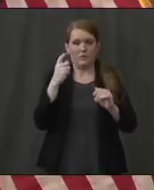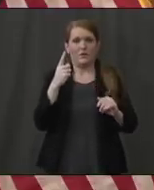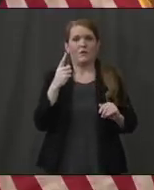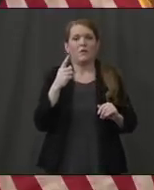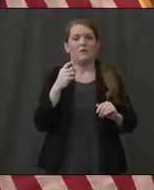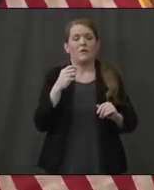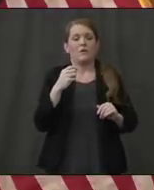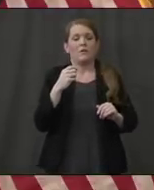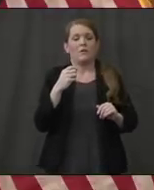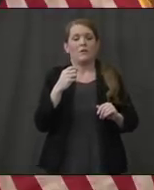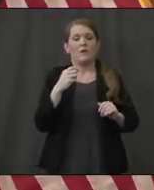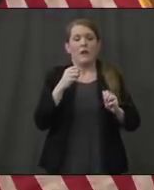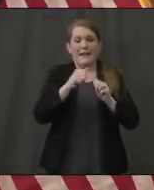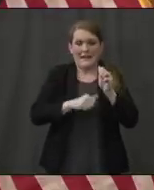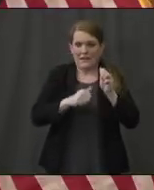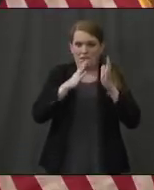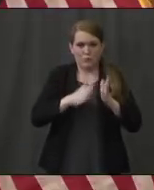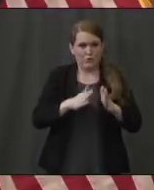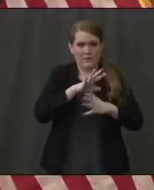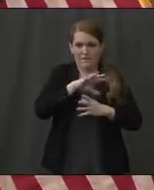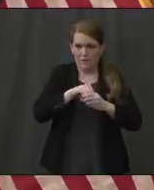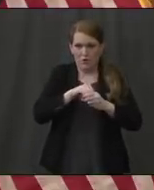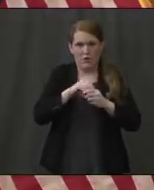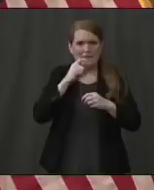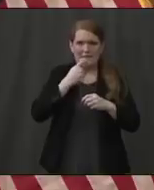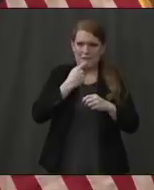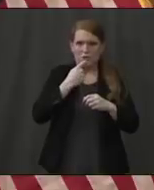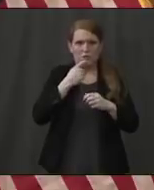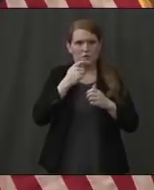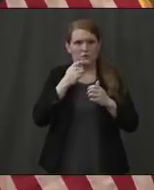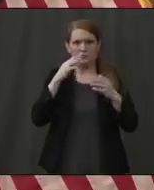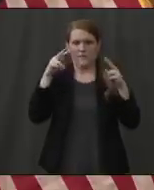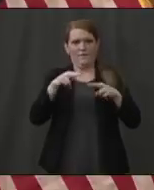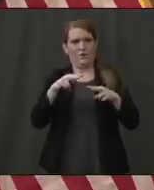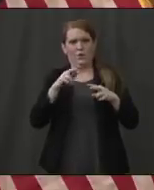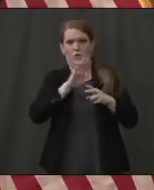work that needs to be done. Everybody's working very hard.